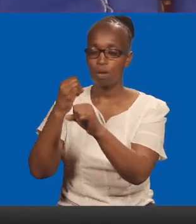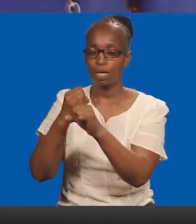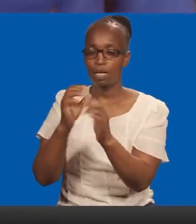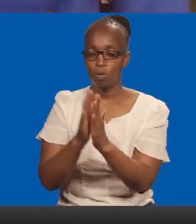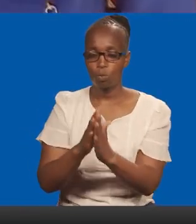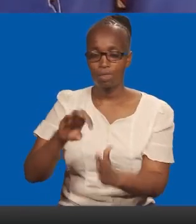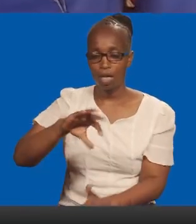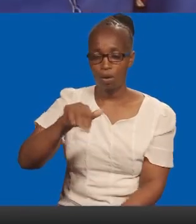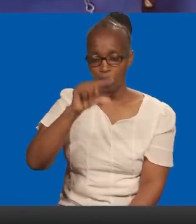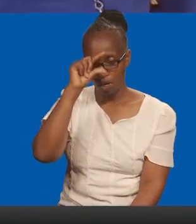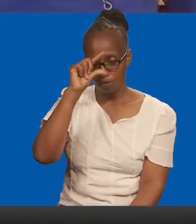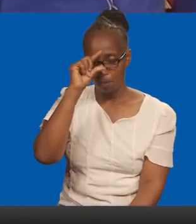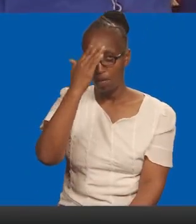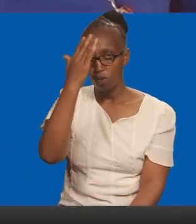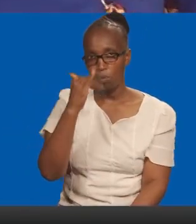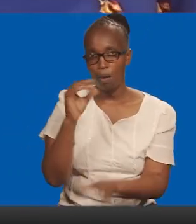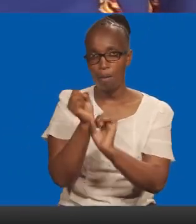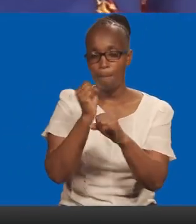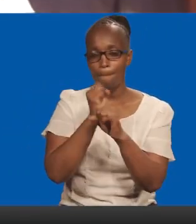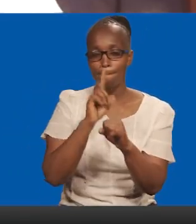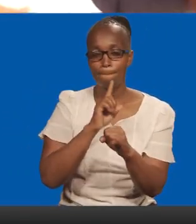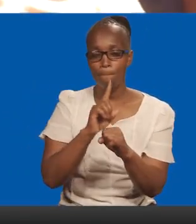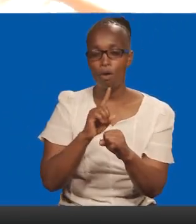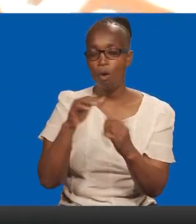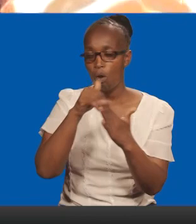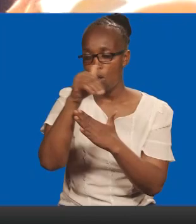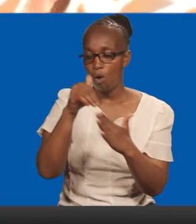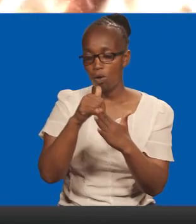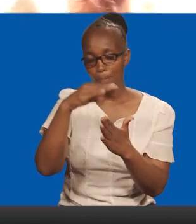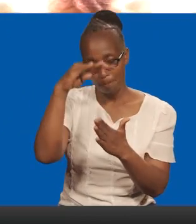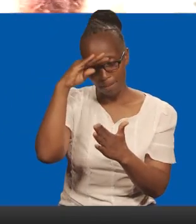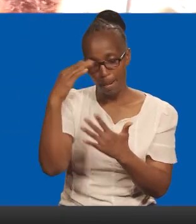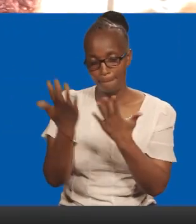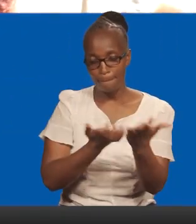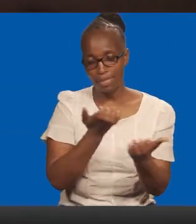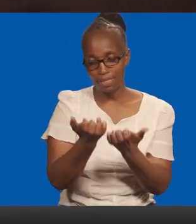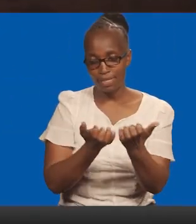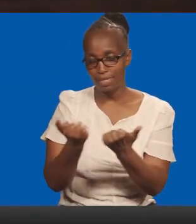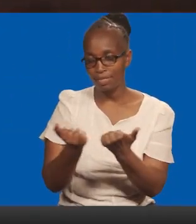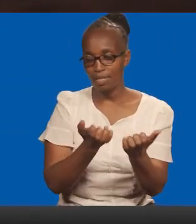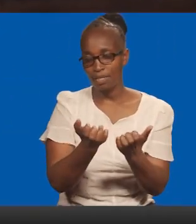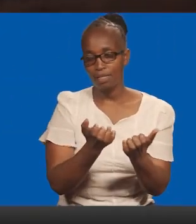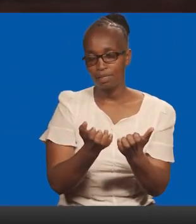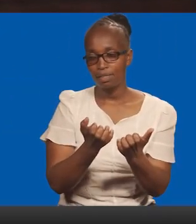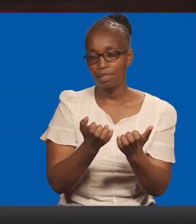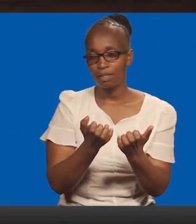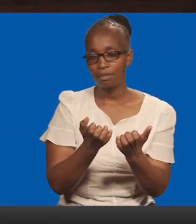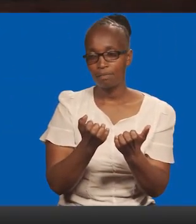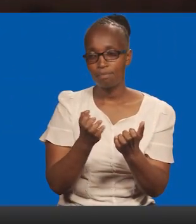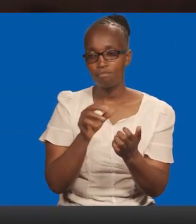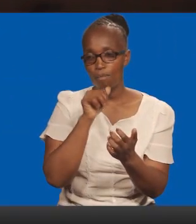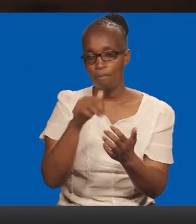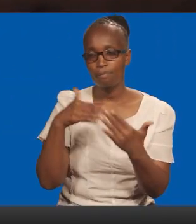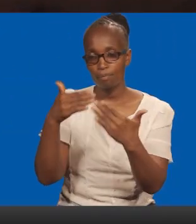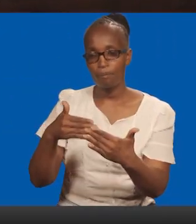za kaunti ili kuhakikisha biashara za pombe zilizo karibu na shule na makazi ya watu hayapokei leseni